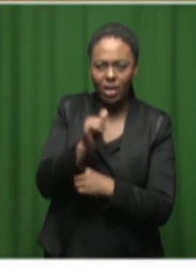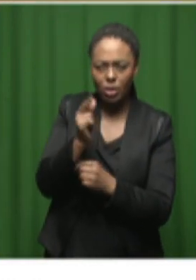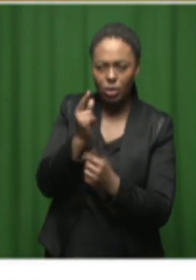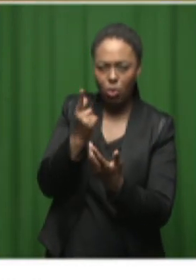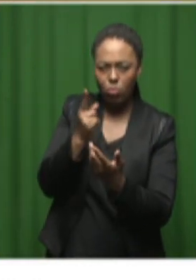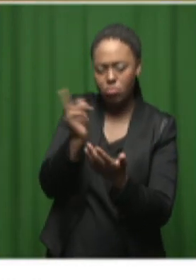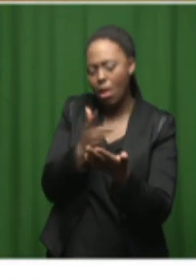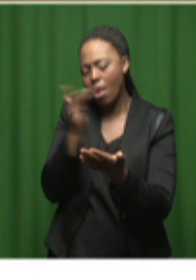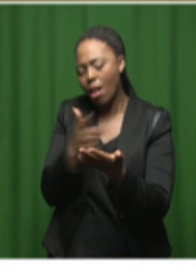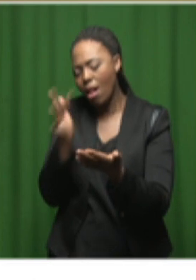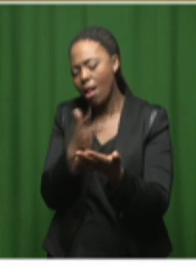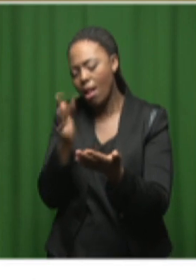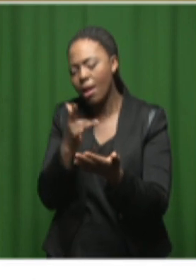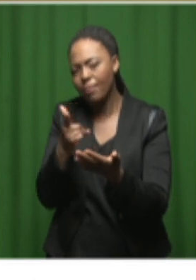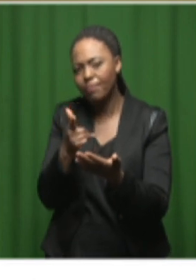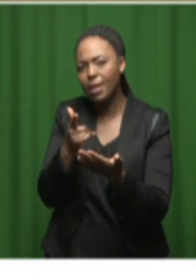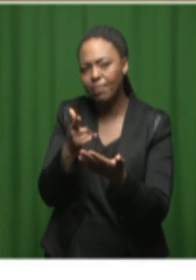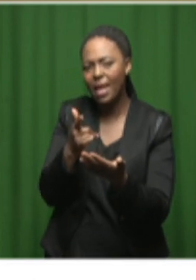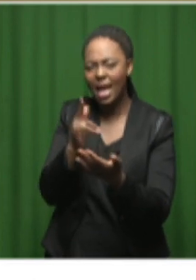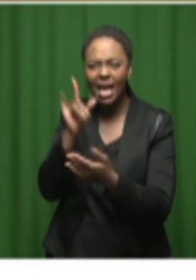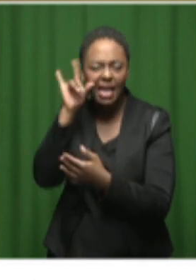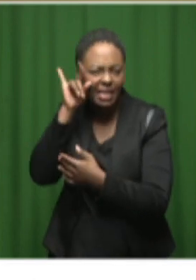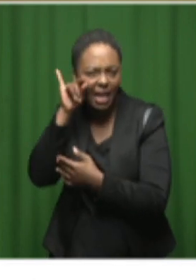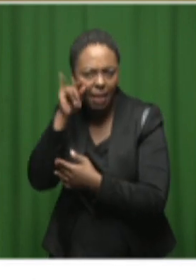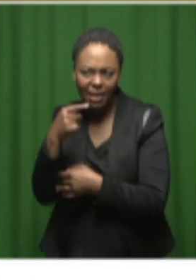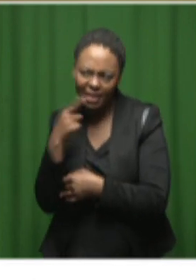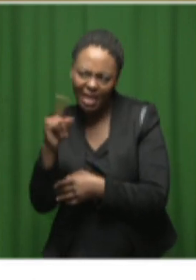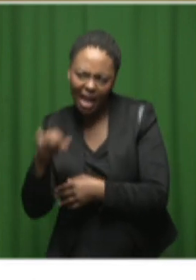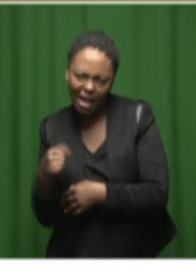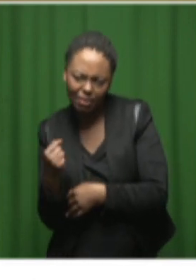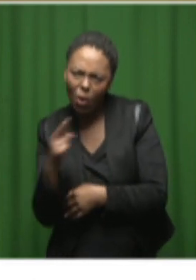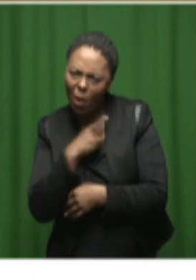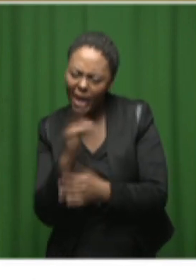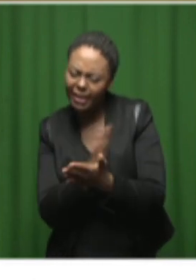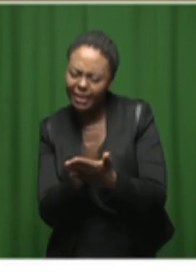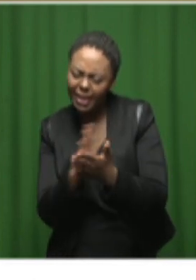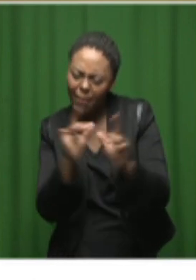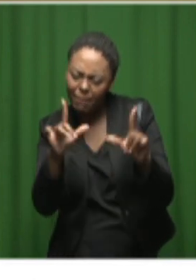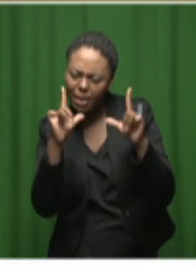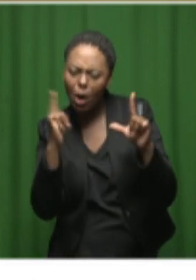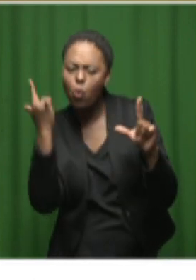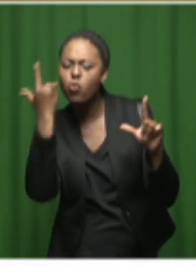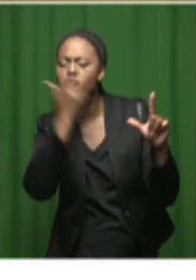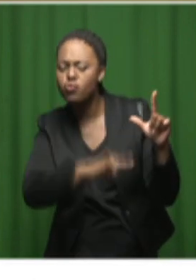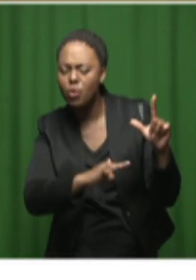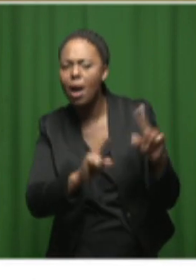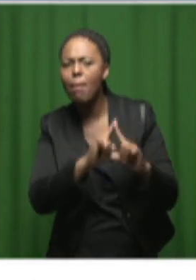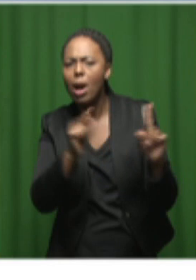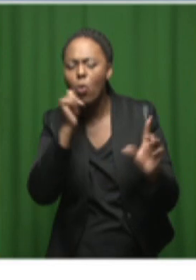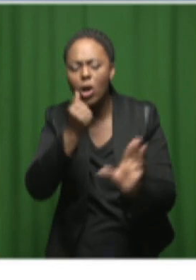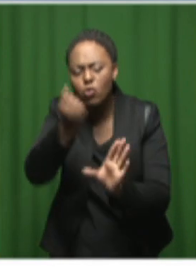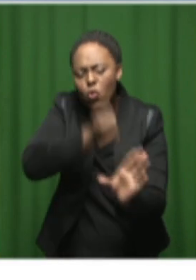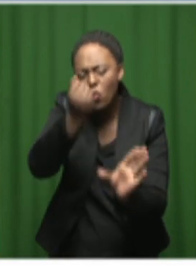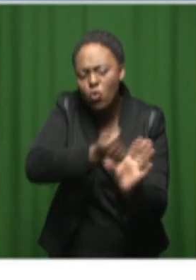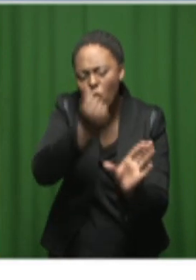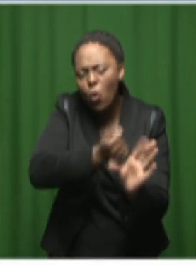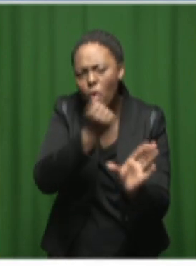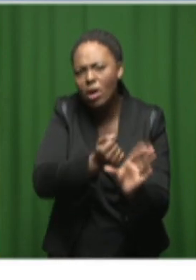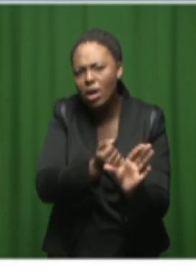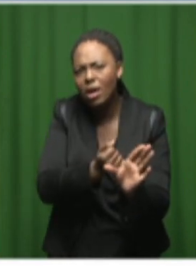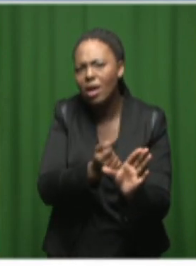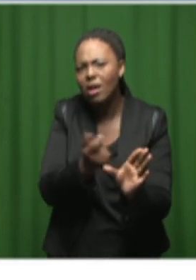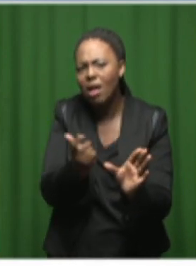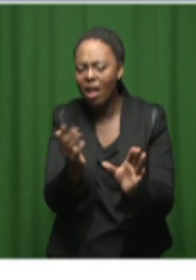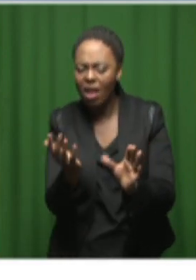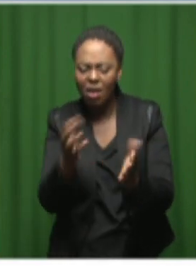through, pictures. And I used to say to my husband, why are some of these pictures so good? Because when you cook the food, when you plate